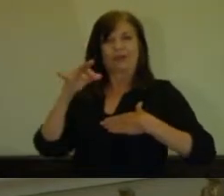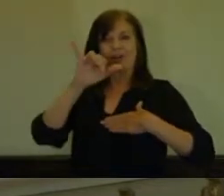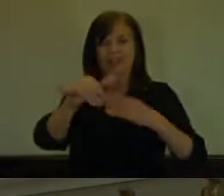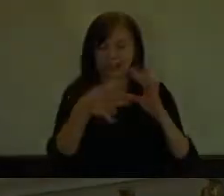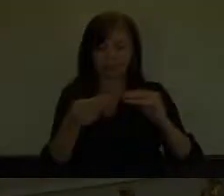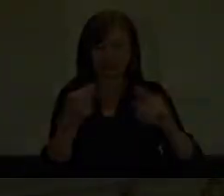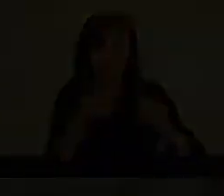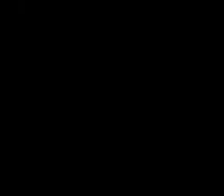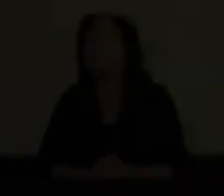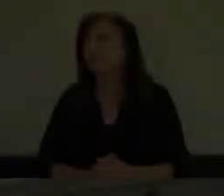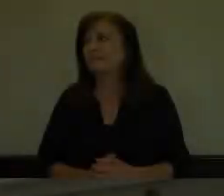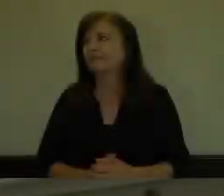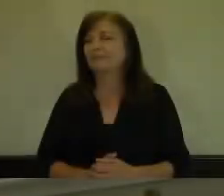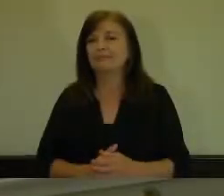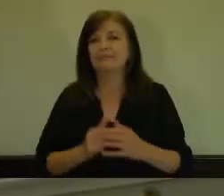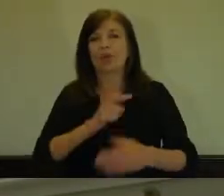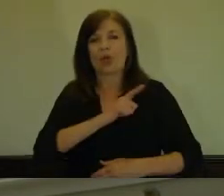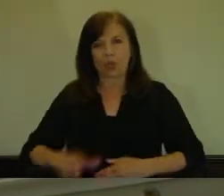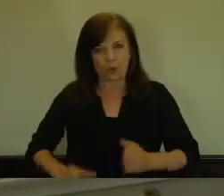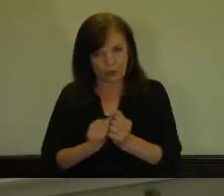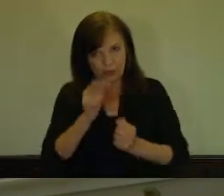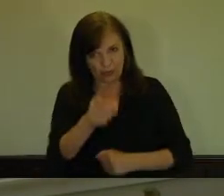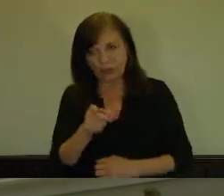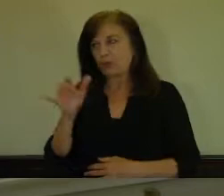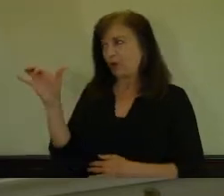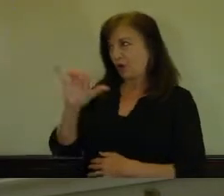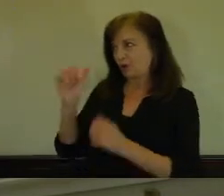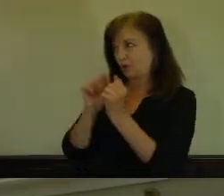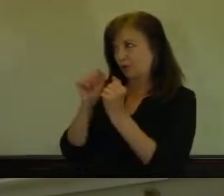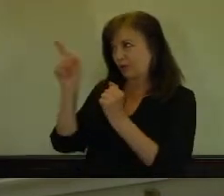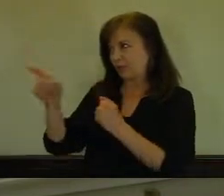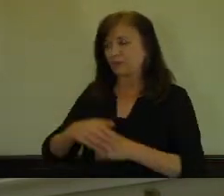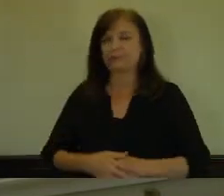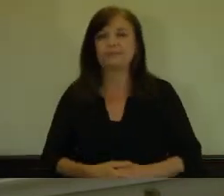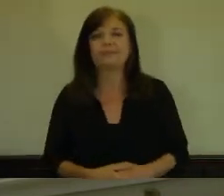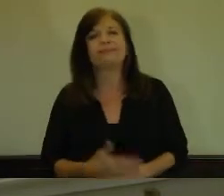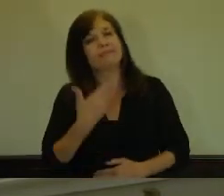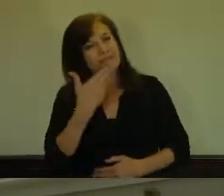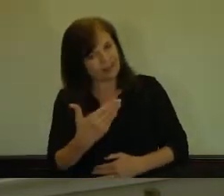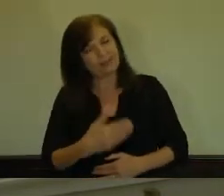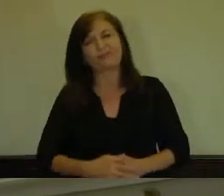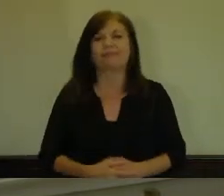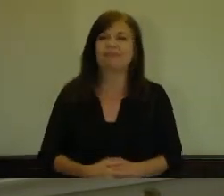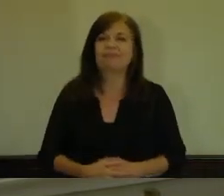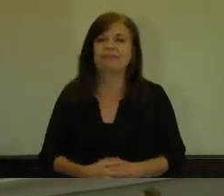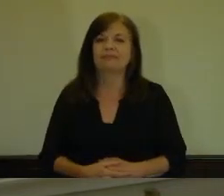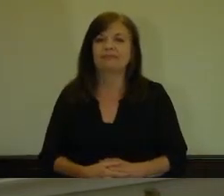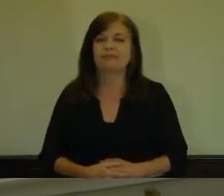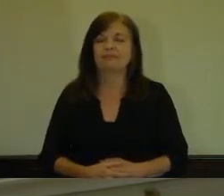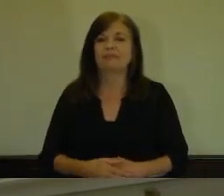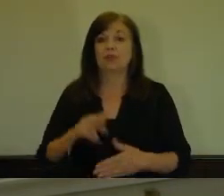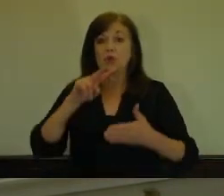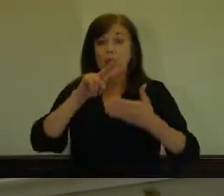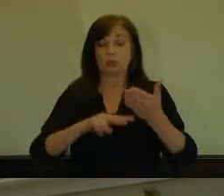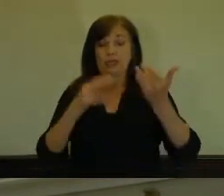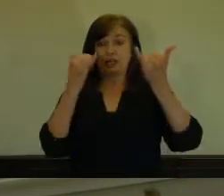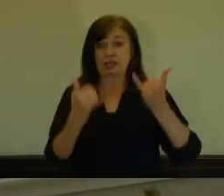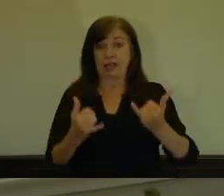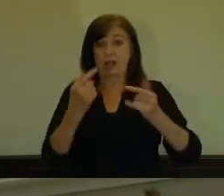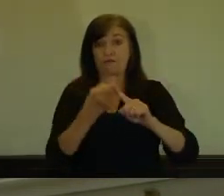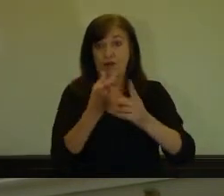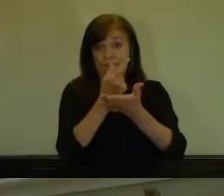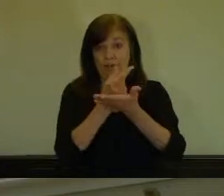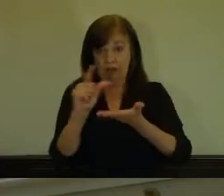God. Thanks be with you, friends. Thank you. A reading from the